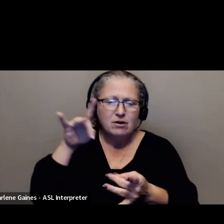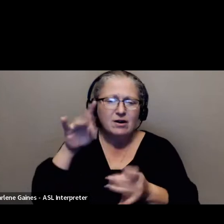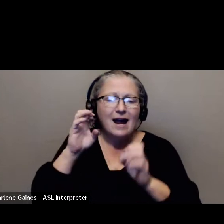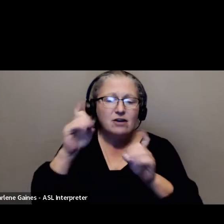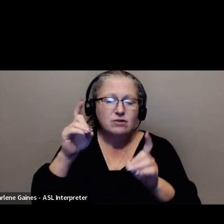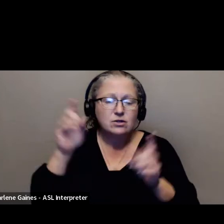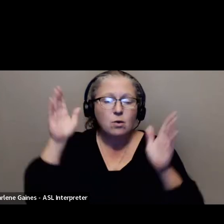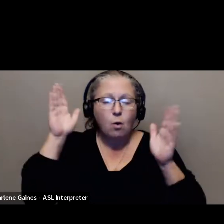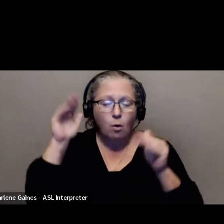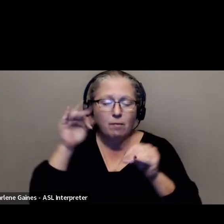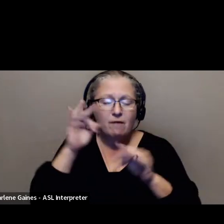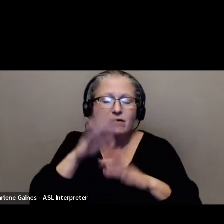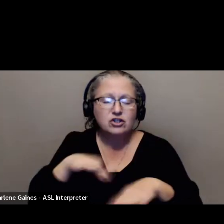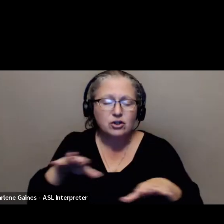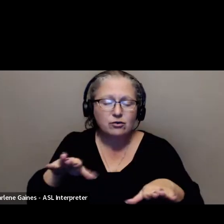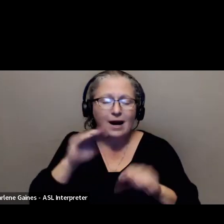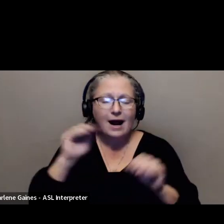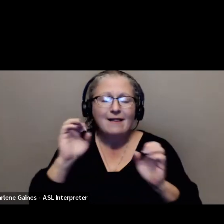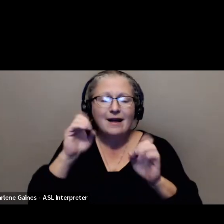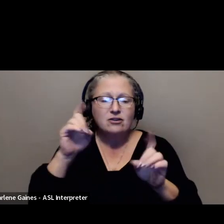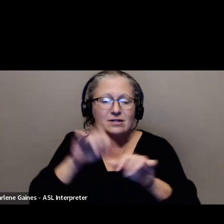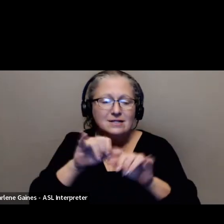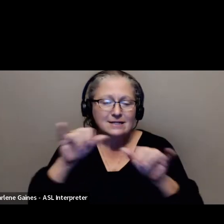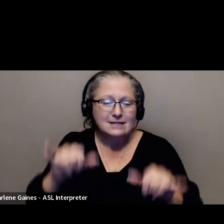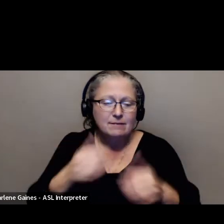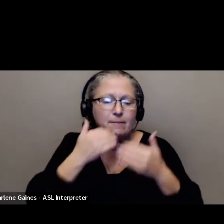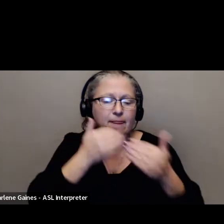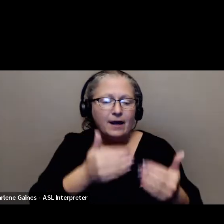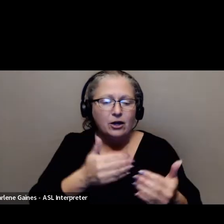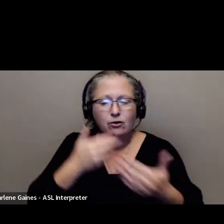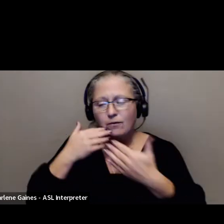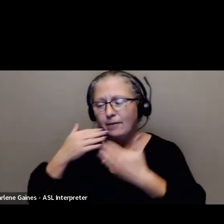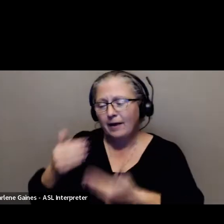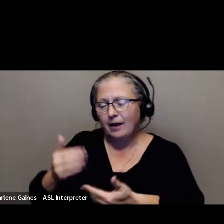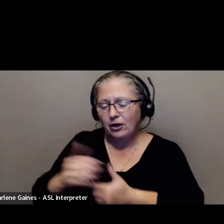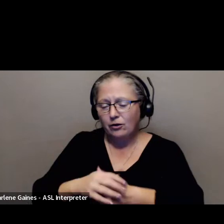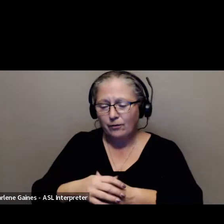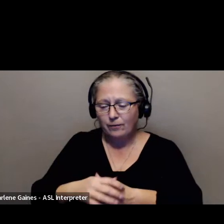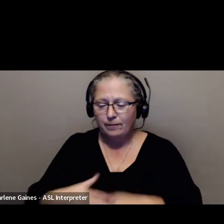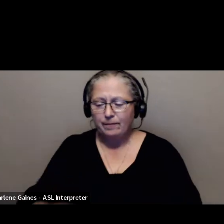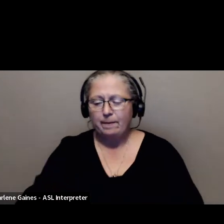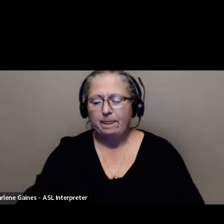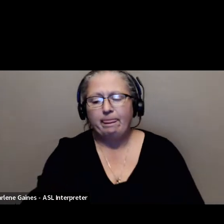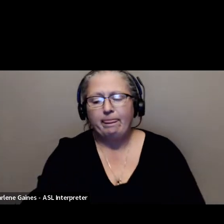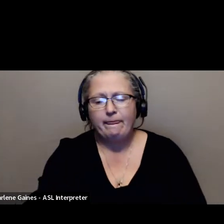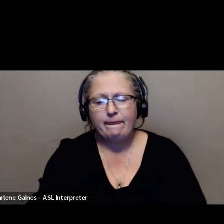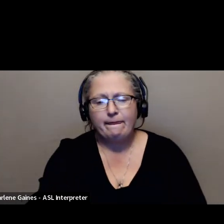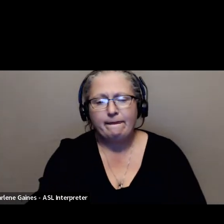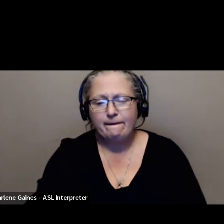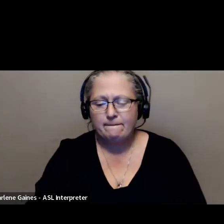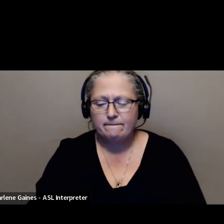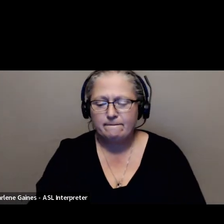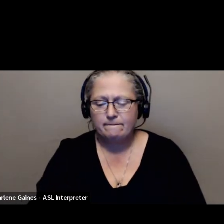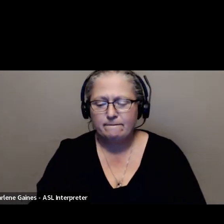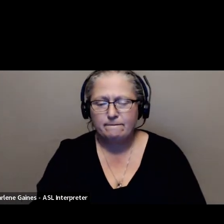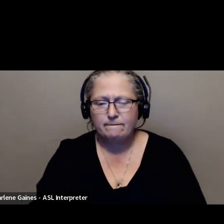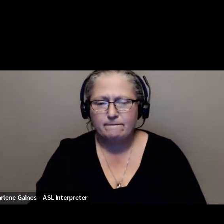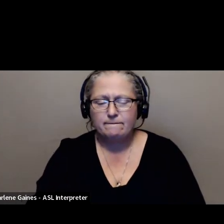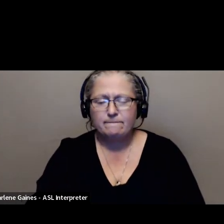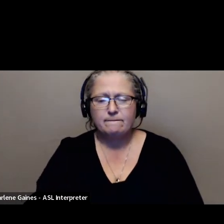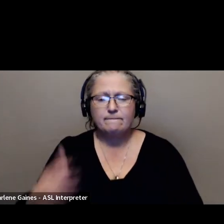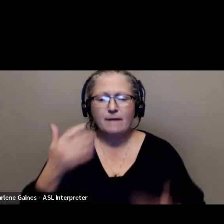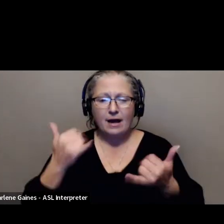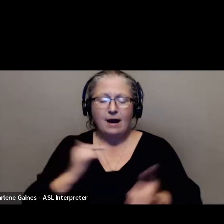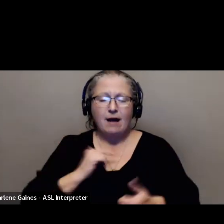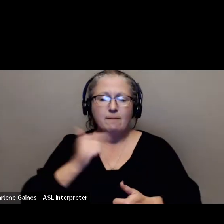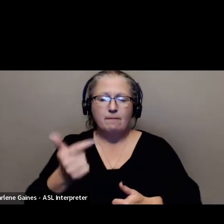our students in our education system. Thank you. Thank you. Okay, I'm going to turn